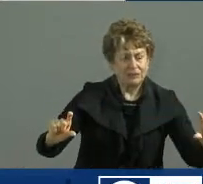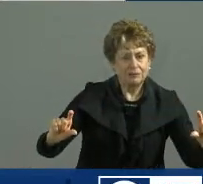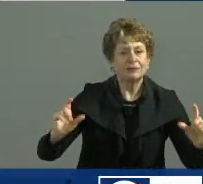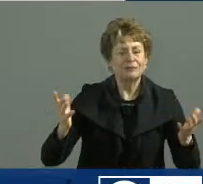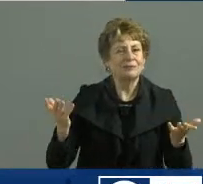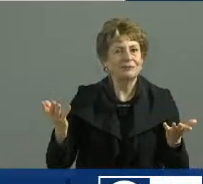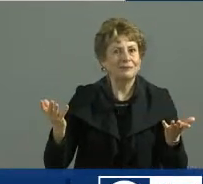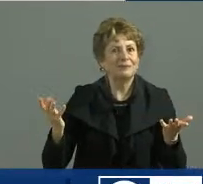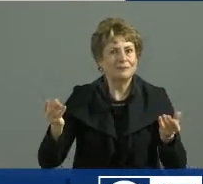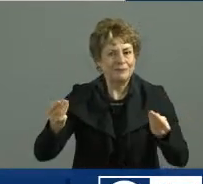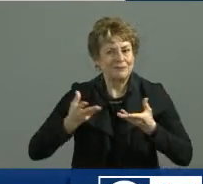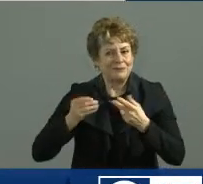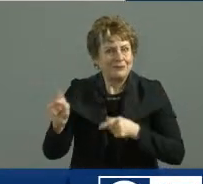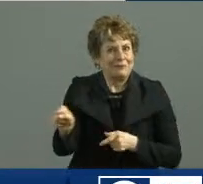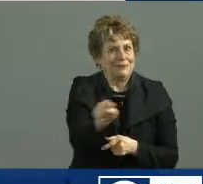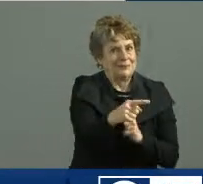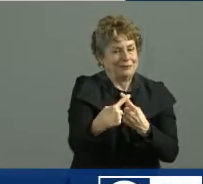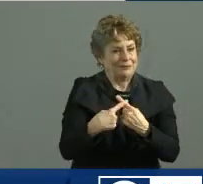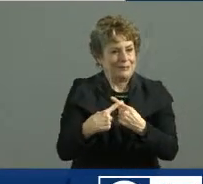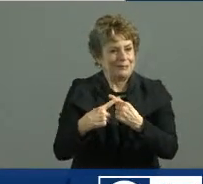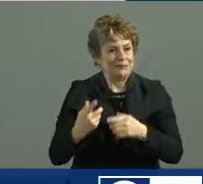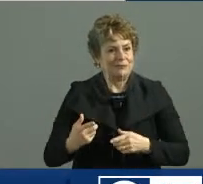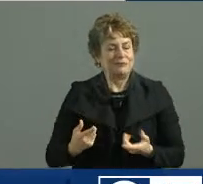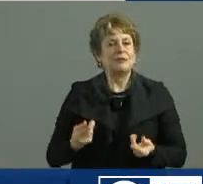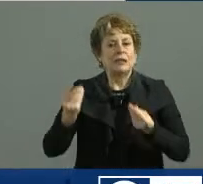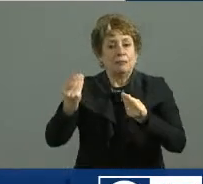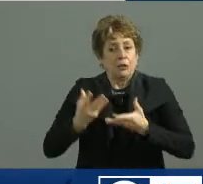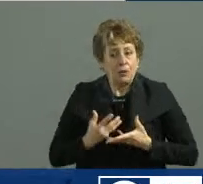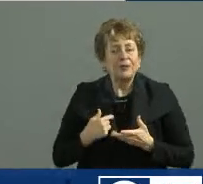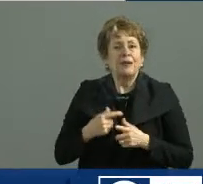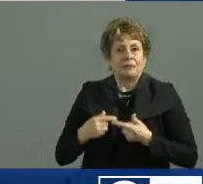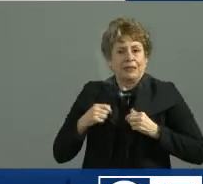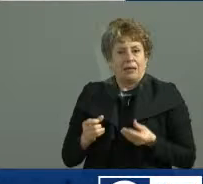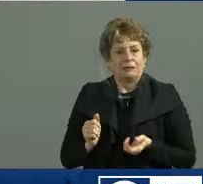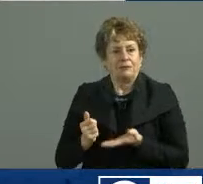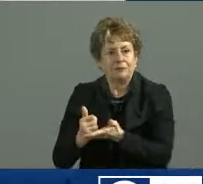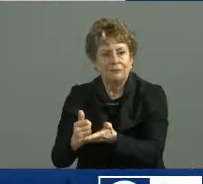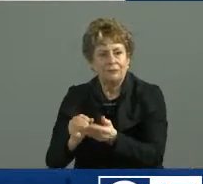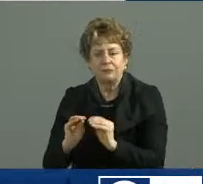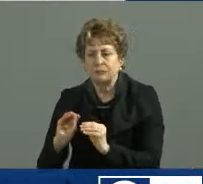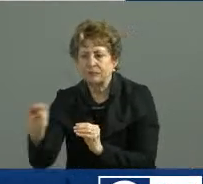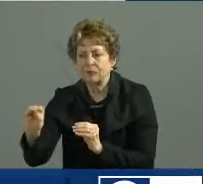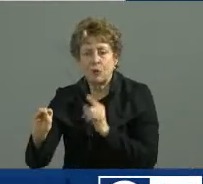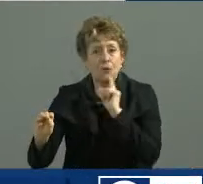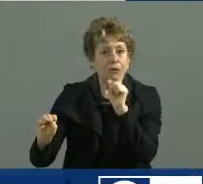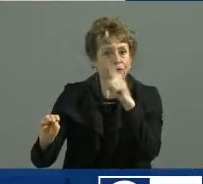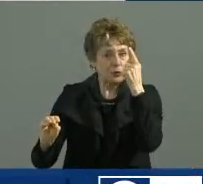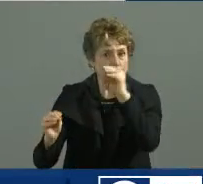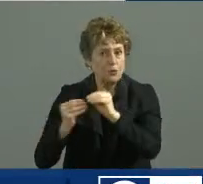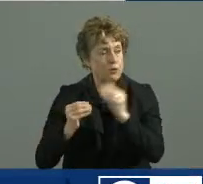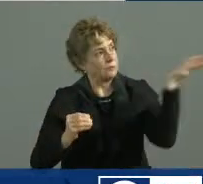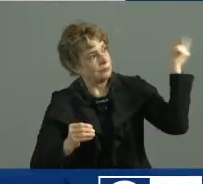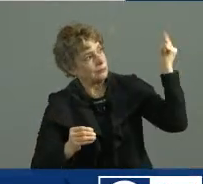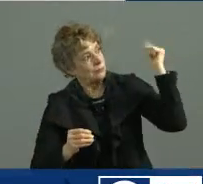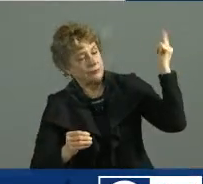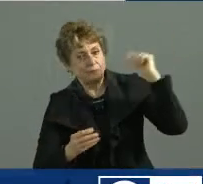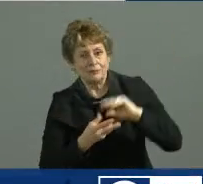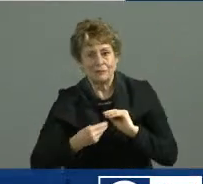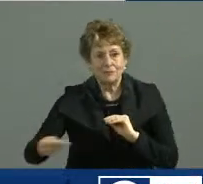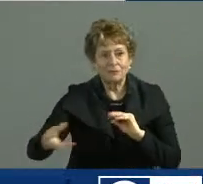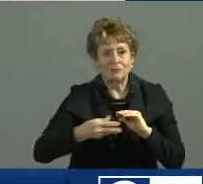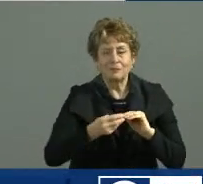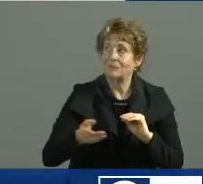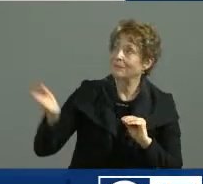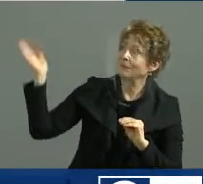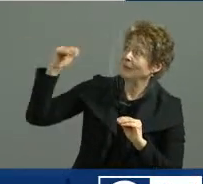doses. And so they let us know, we put that back in as an order on behalf of the state of Arizona to our federal partners,